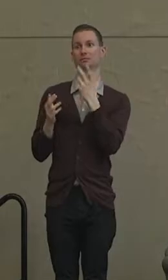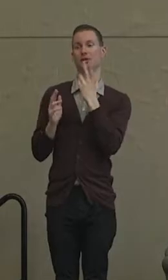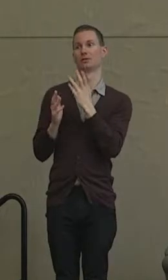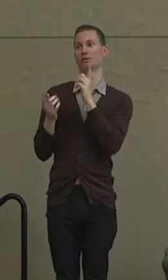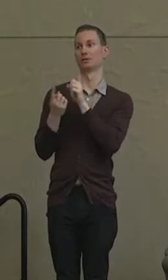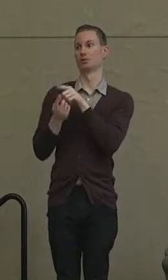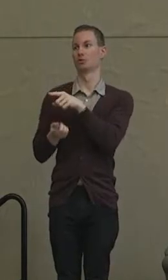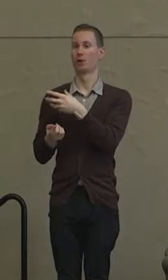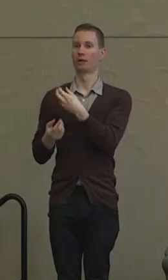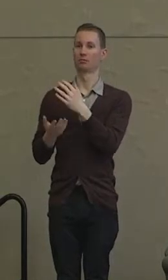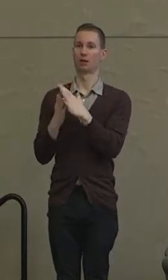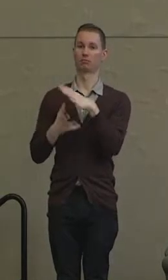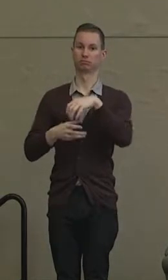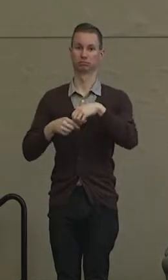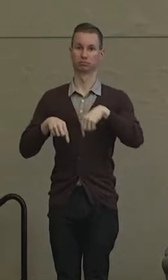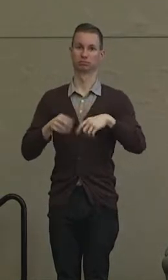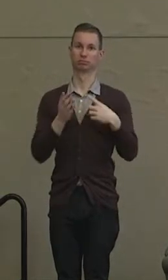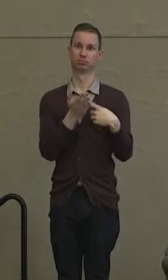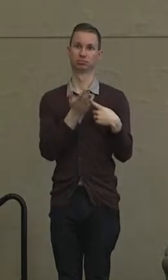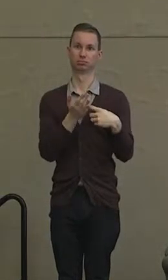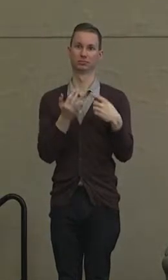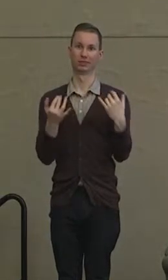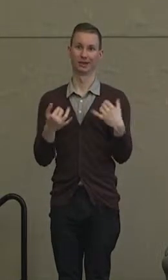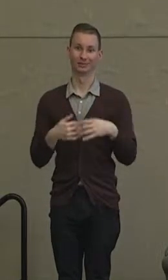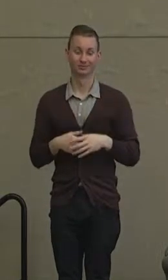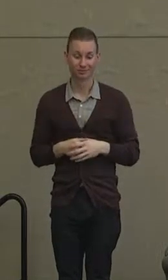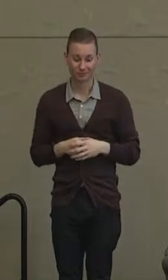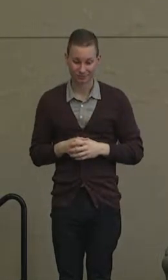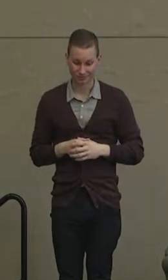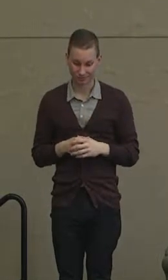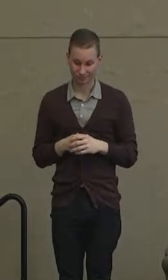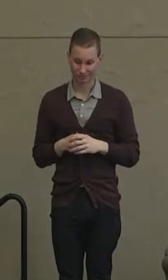this this talk today.